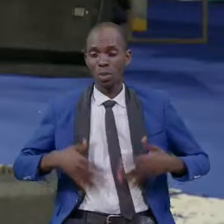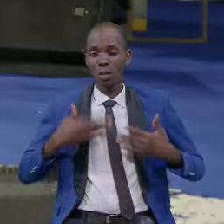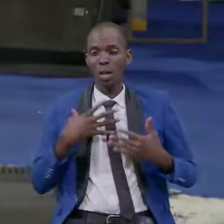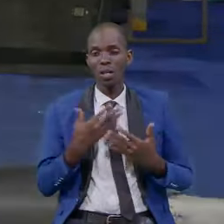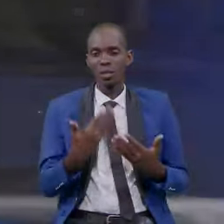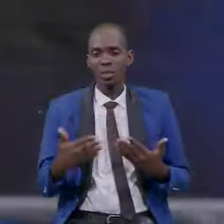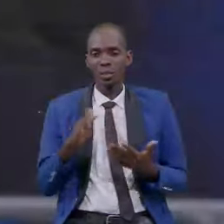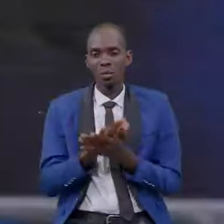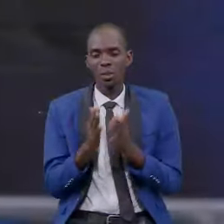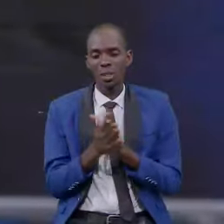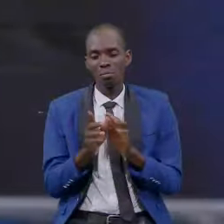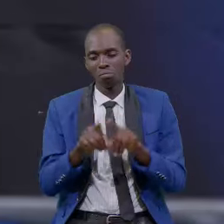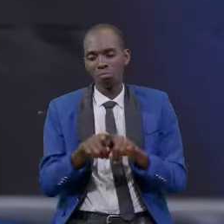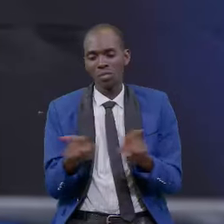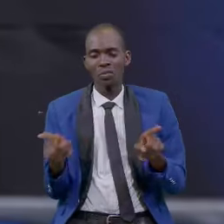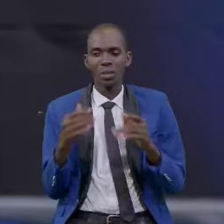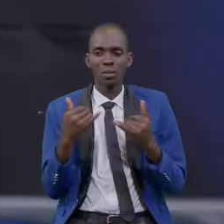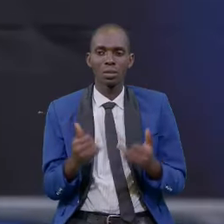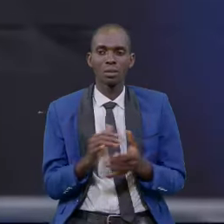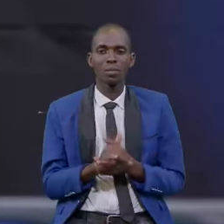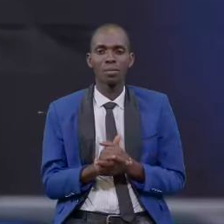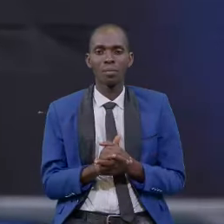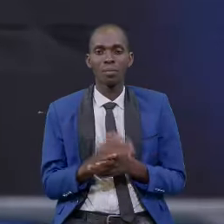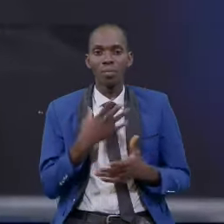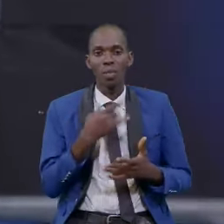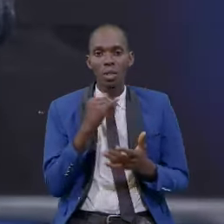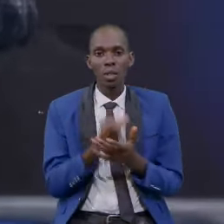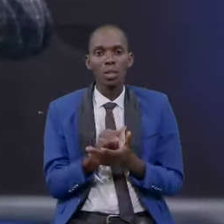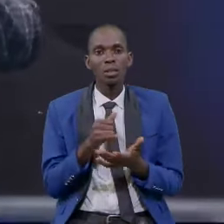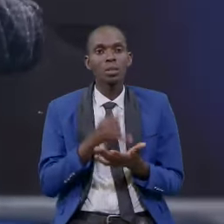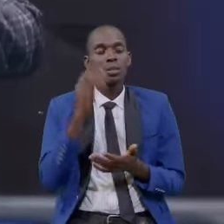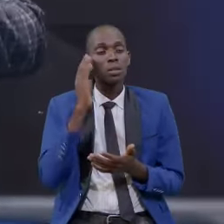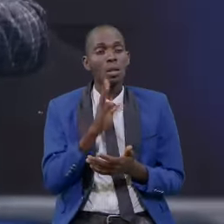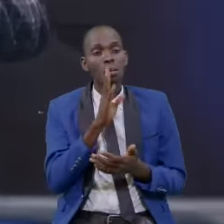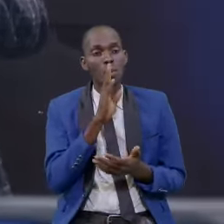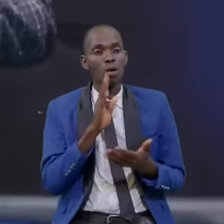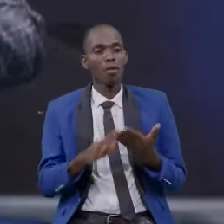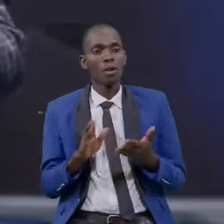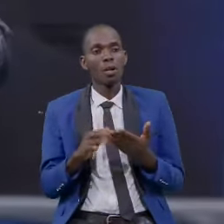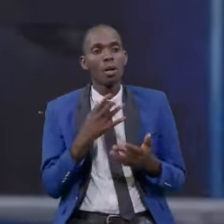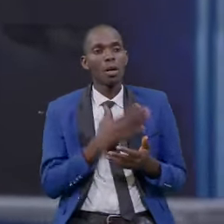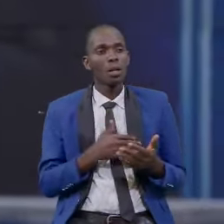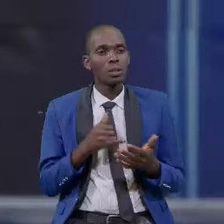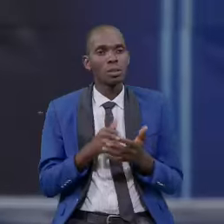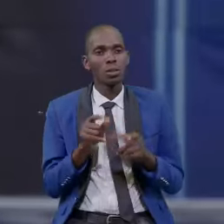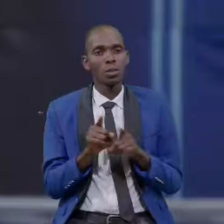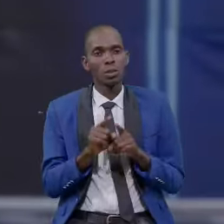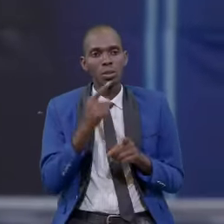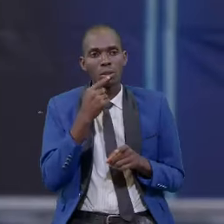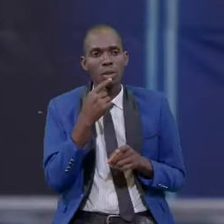it says, he shall be forgiven. And then it says, the